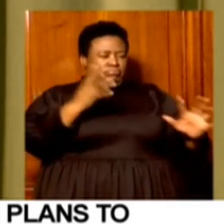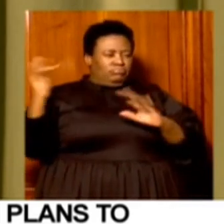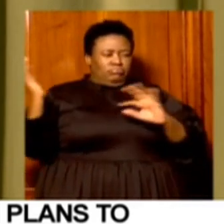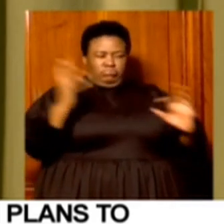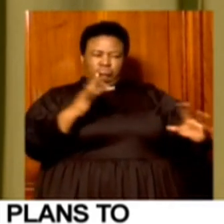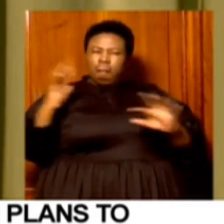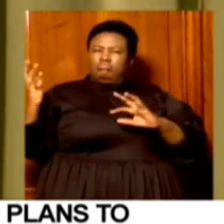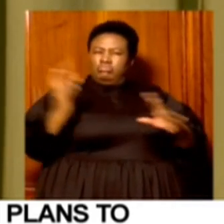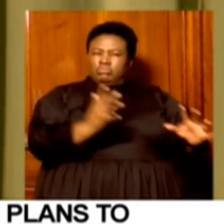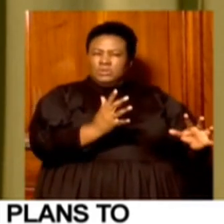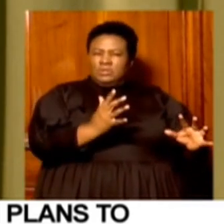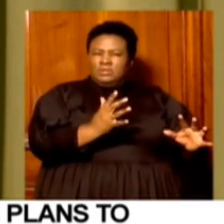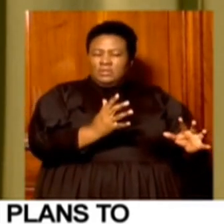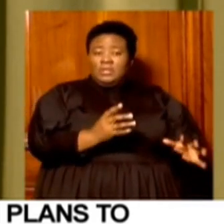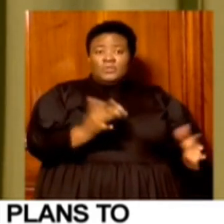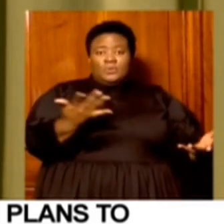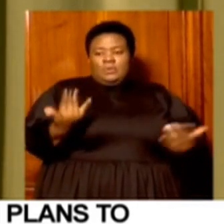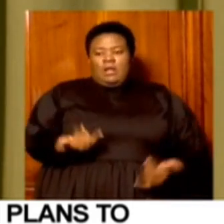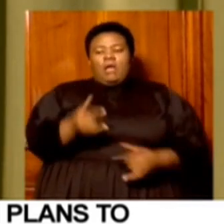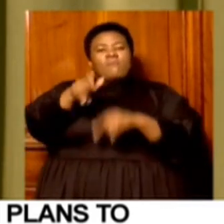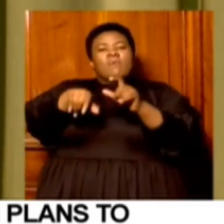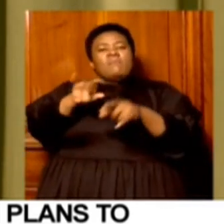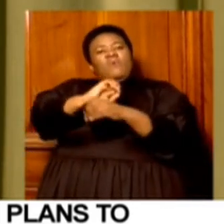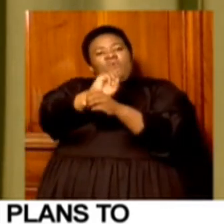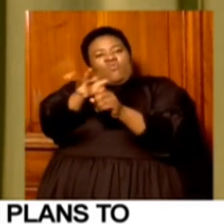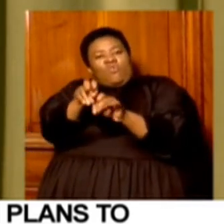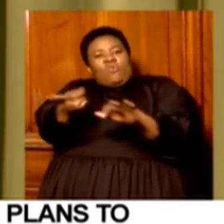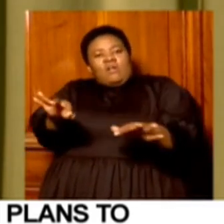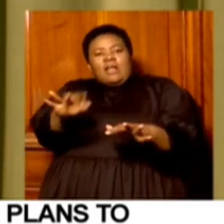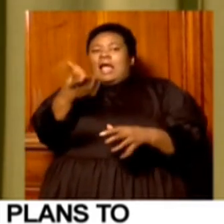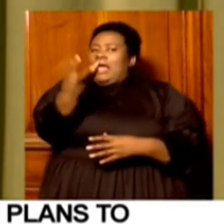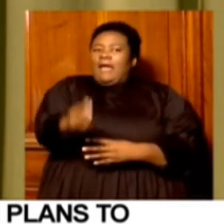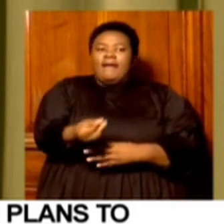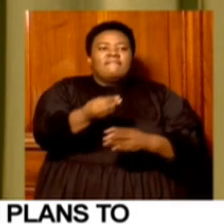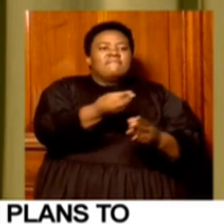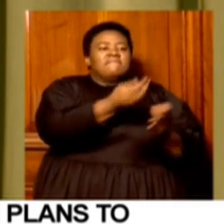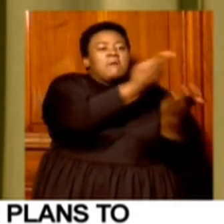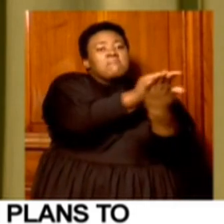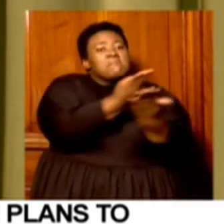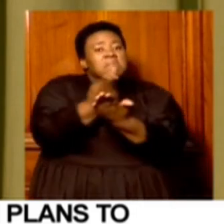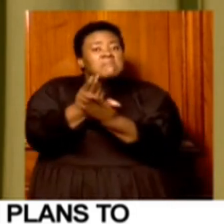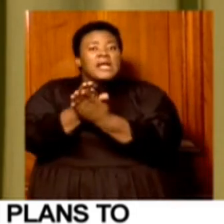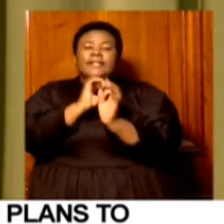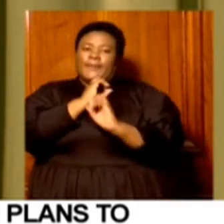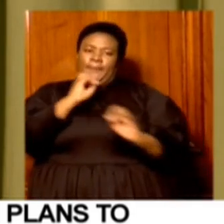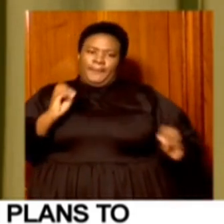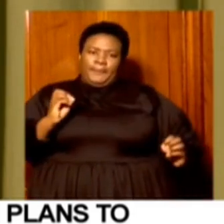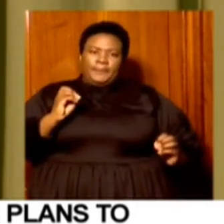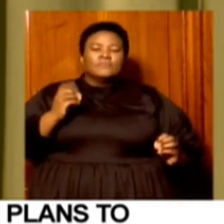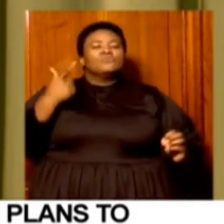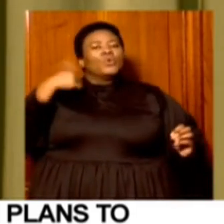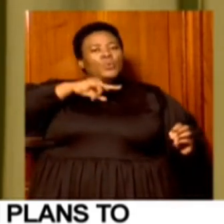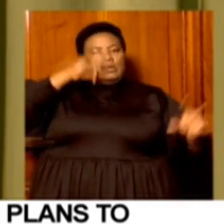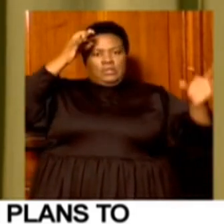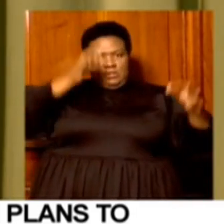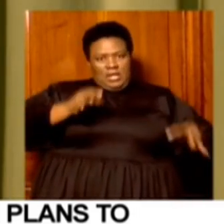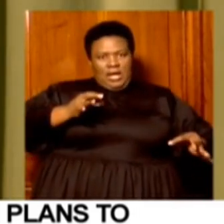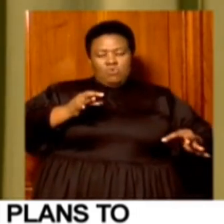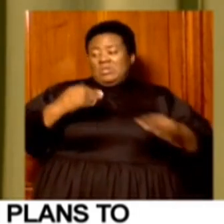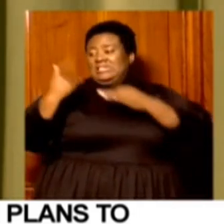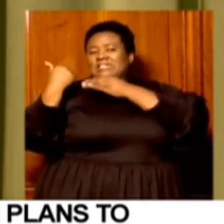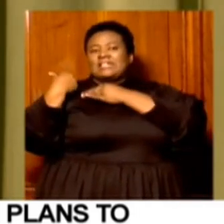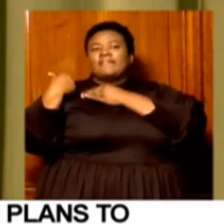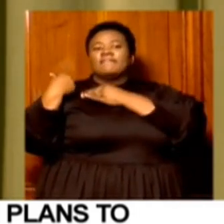alcohol-induced incidents, we felt that we must save beds for people who are suffering